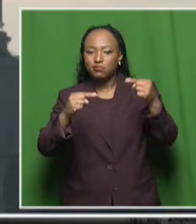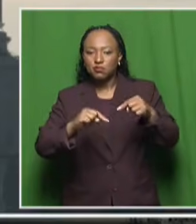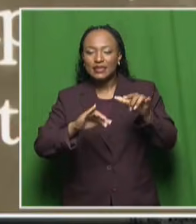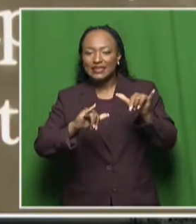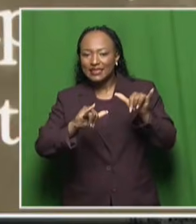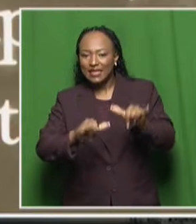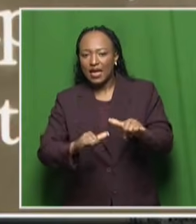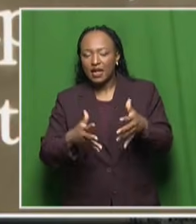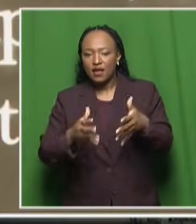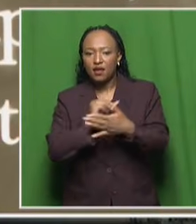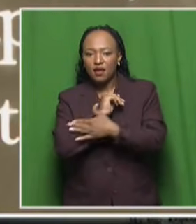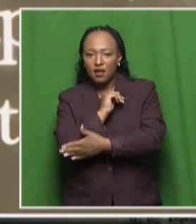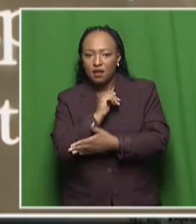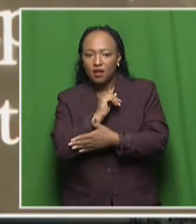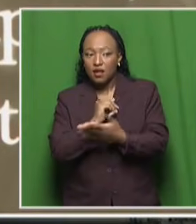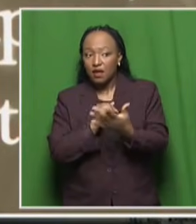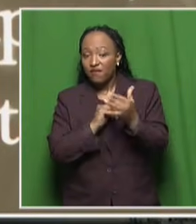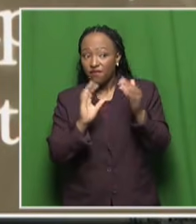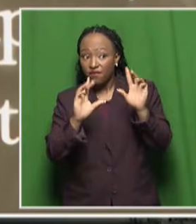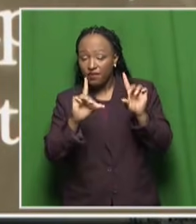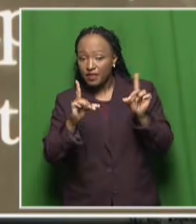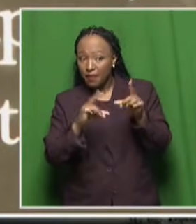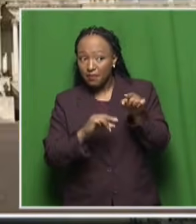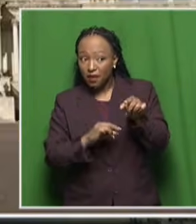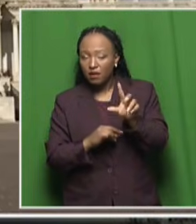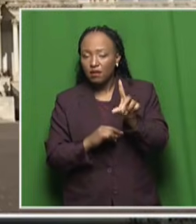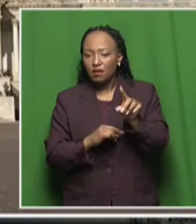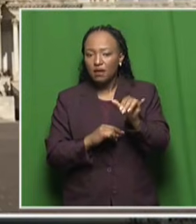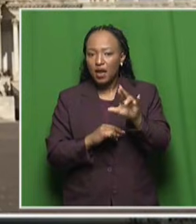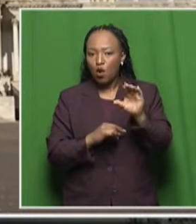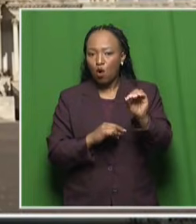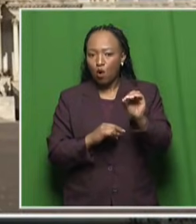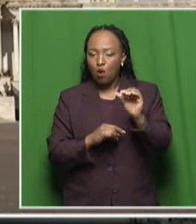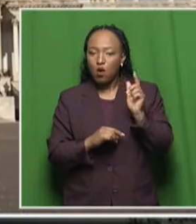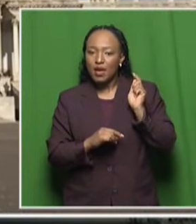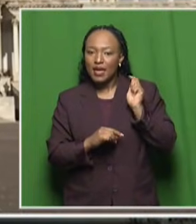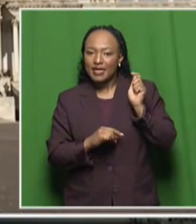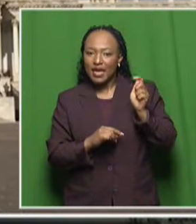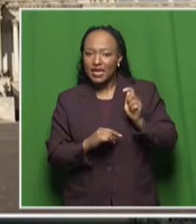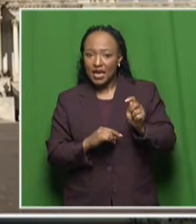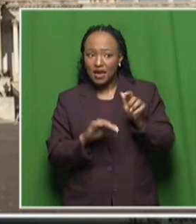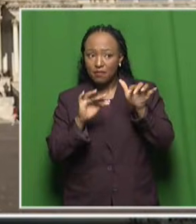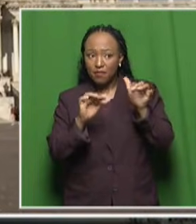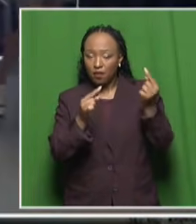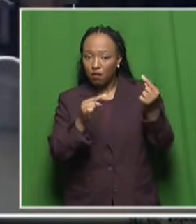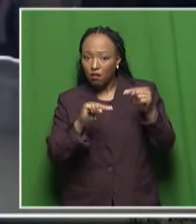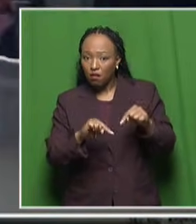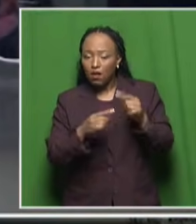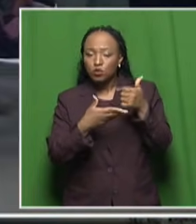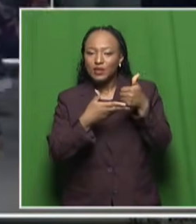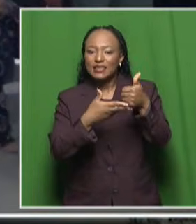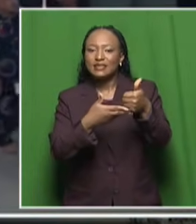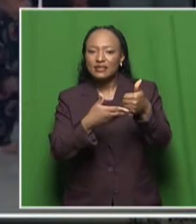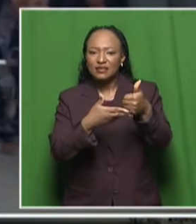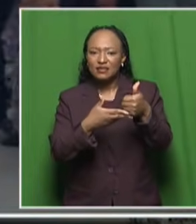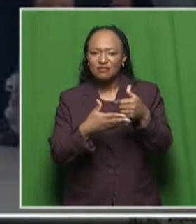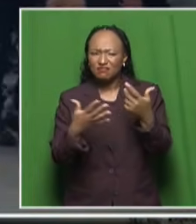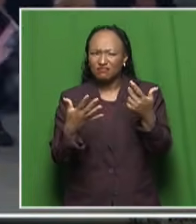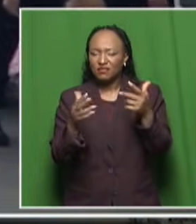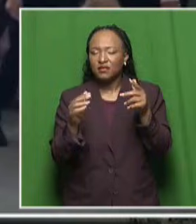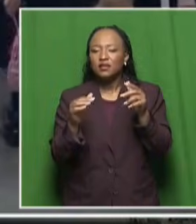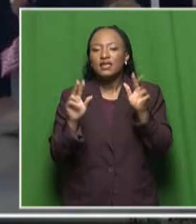has agreed that they can bring their the Kenyan nationality to come and assist in the processing, it's a total